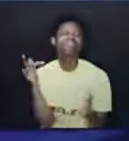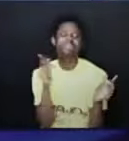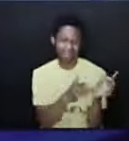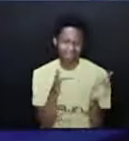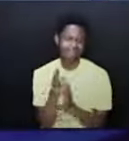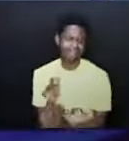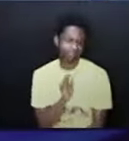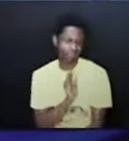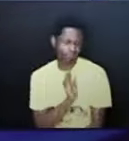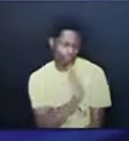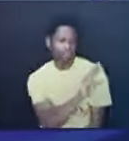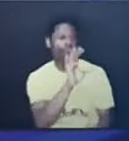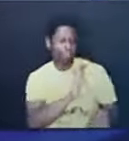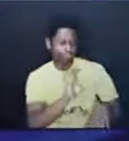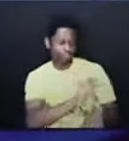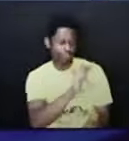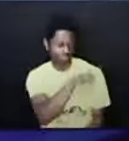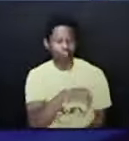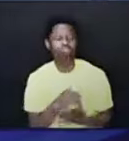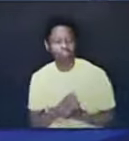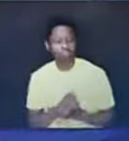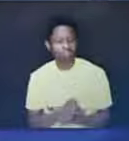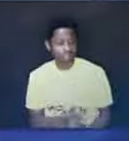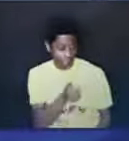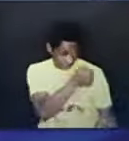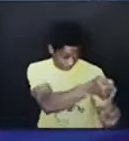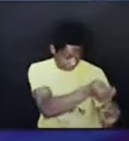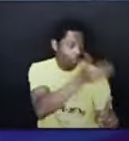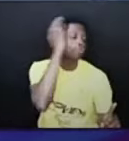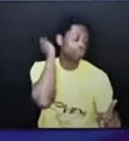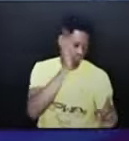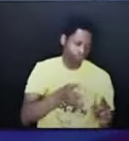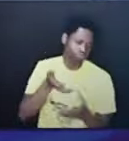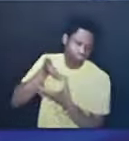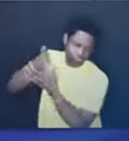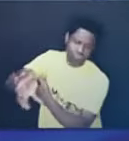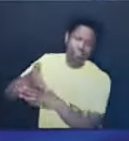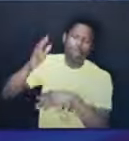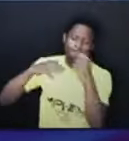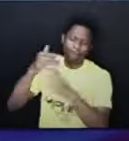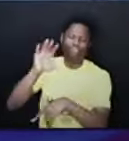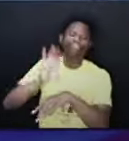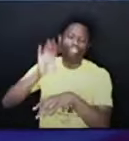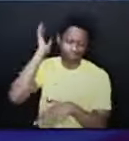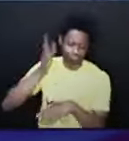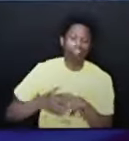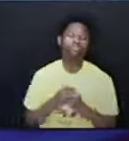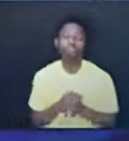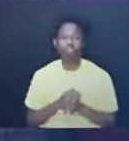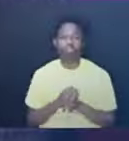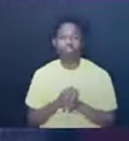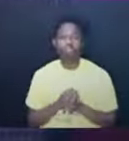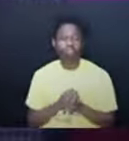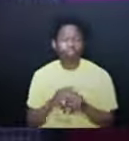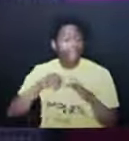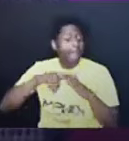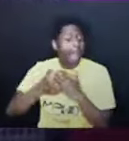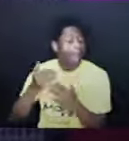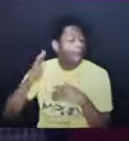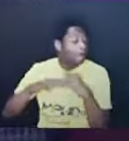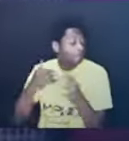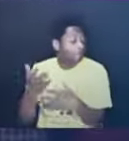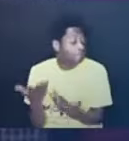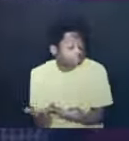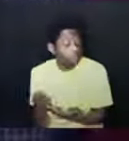church. And he will build his church. As to how he will build this church,